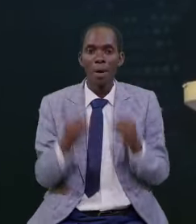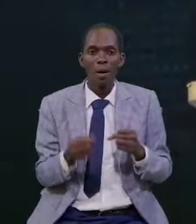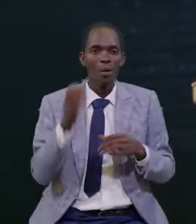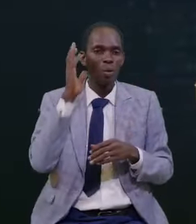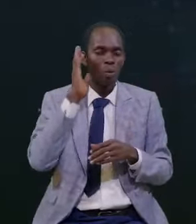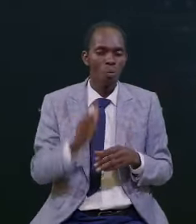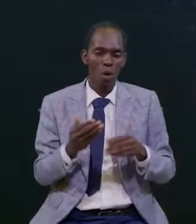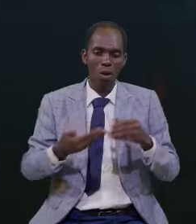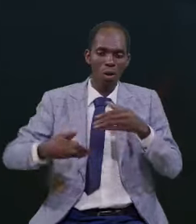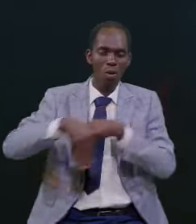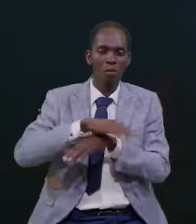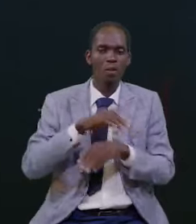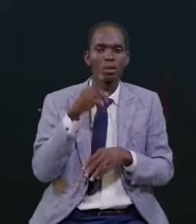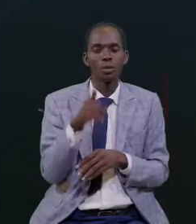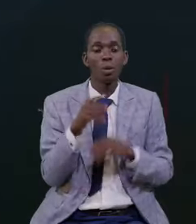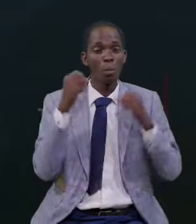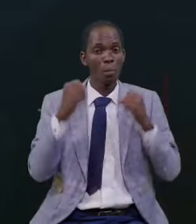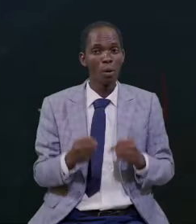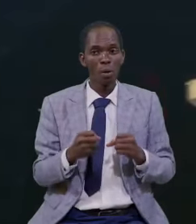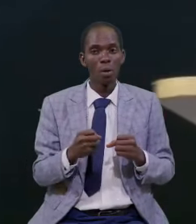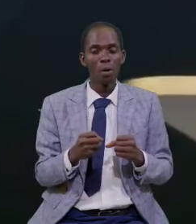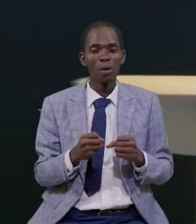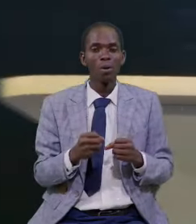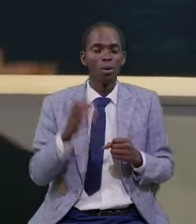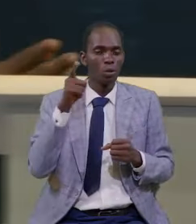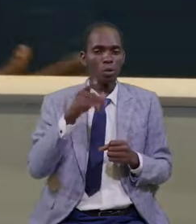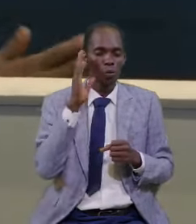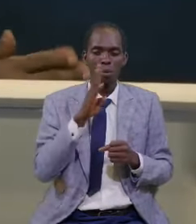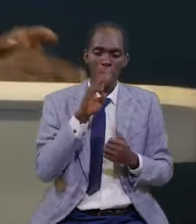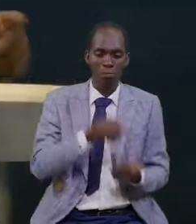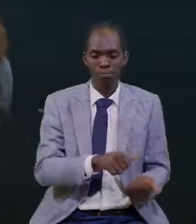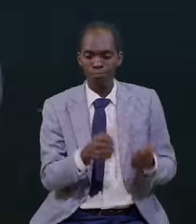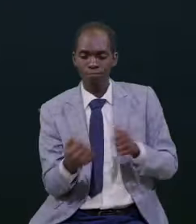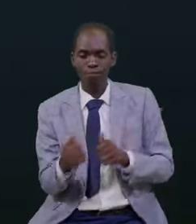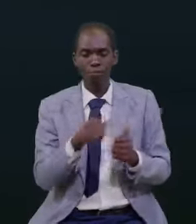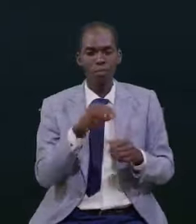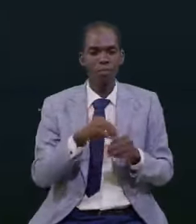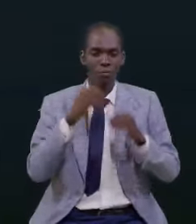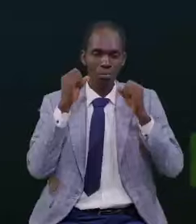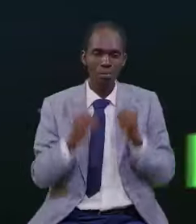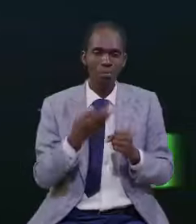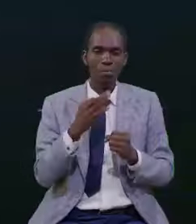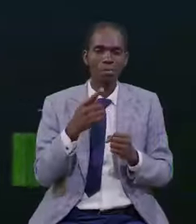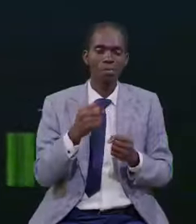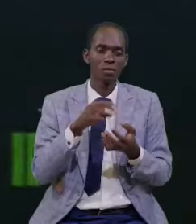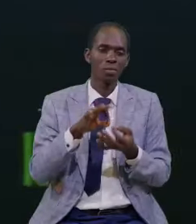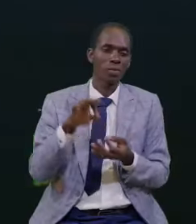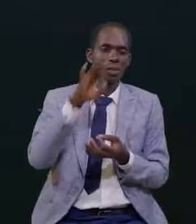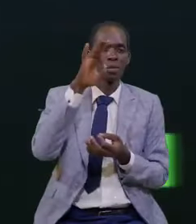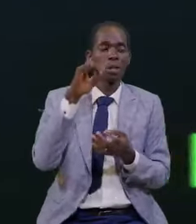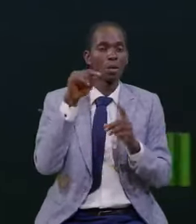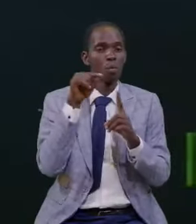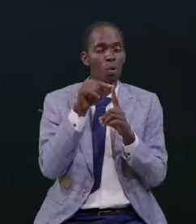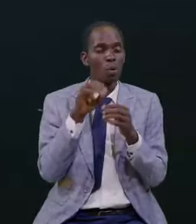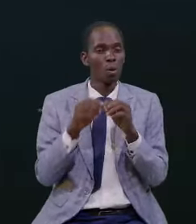you. Power, you'll be immersed in the power of the Spirit. Number one, then, the